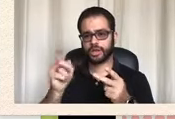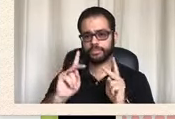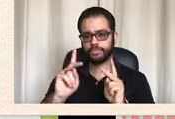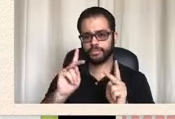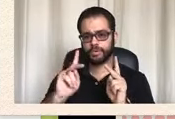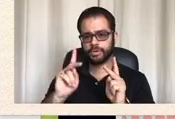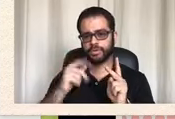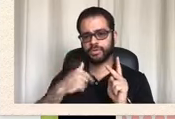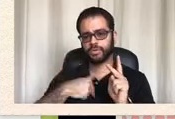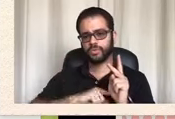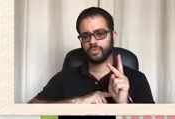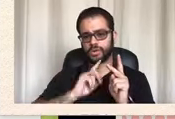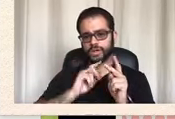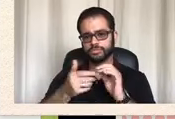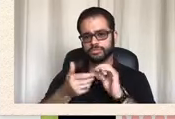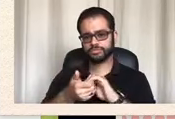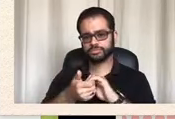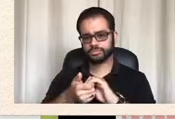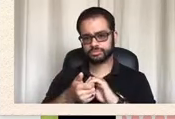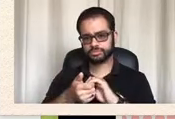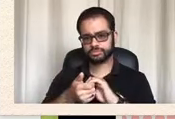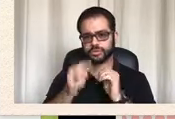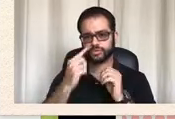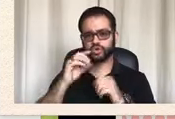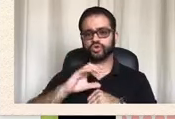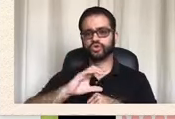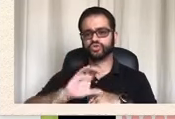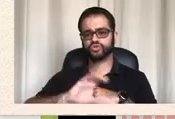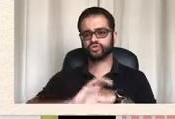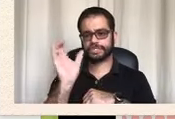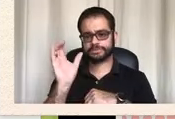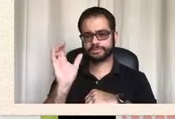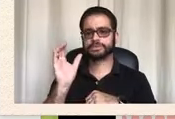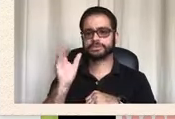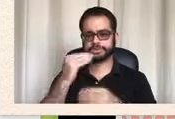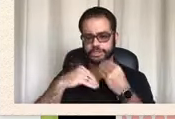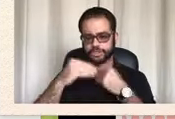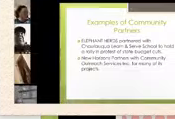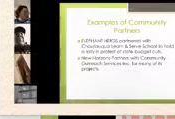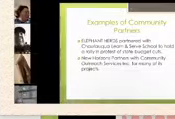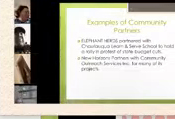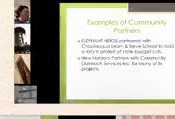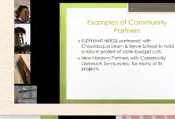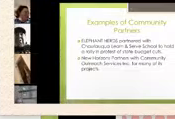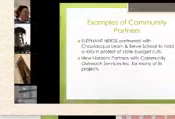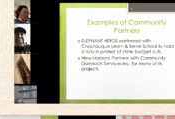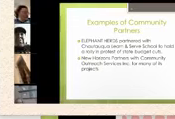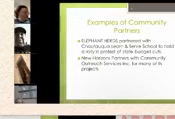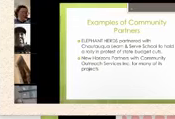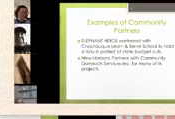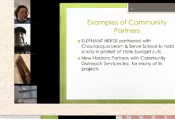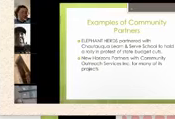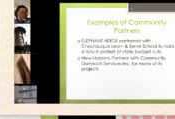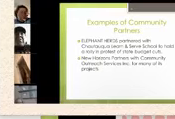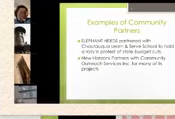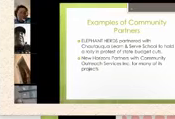and Christmas dinners. We also partner up with my local